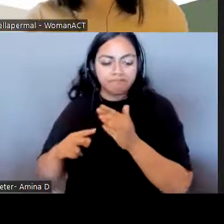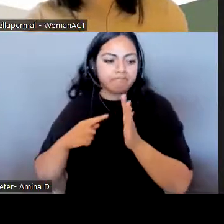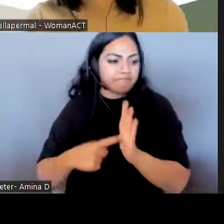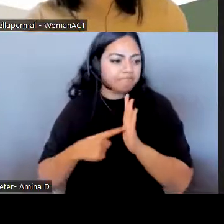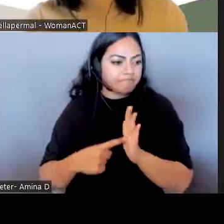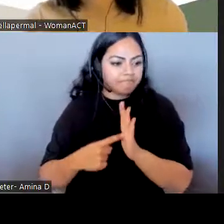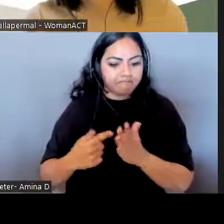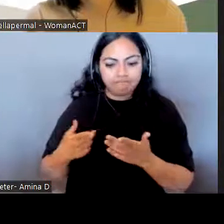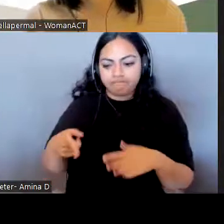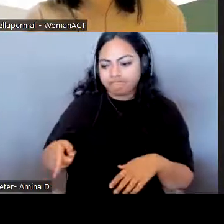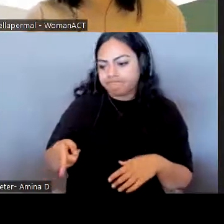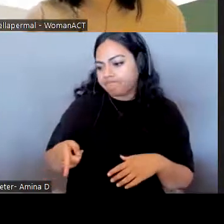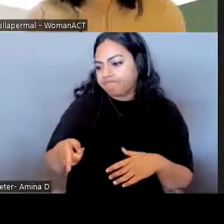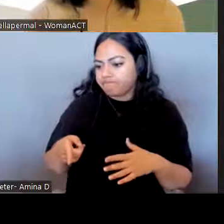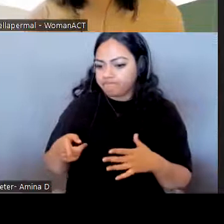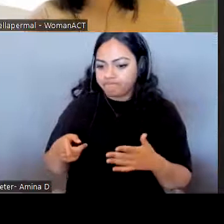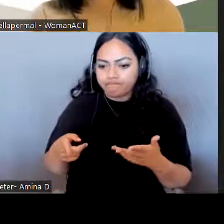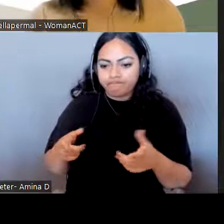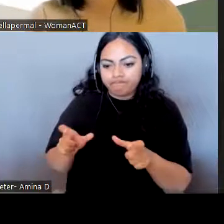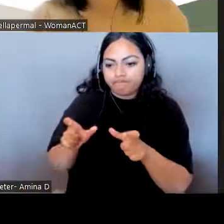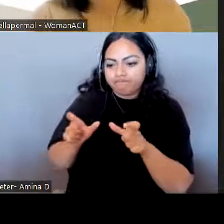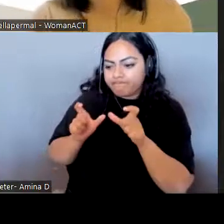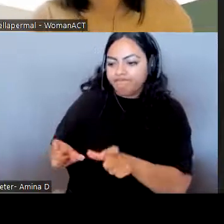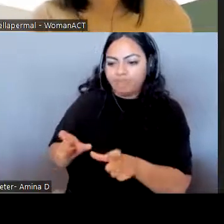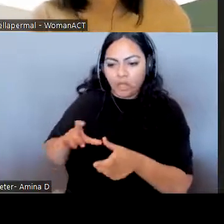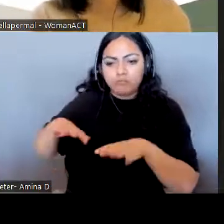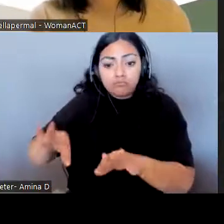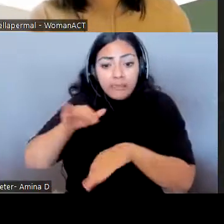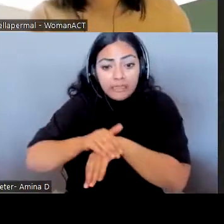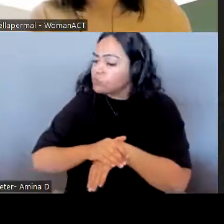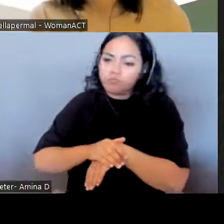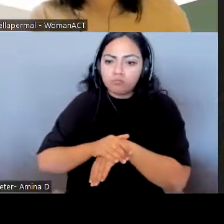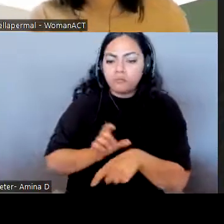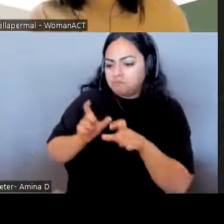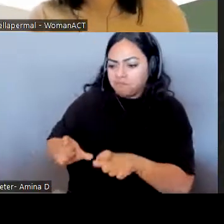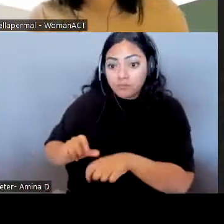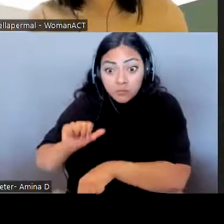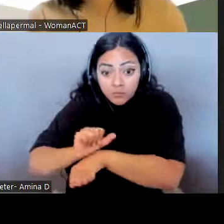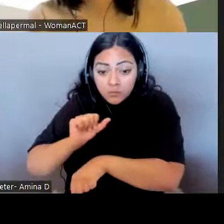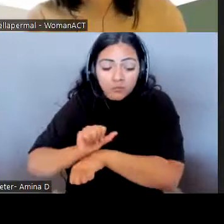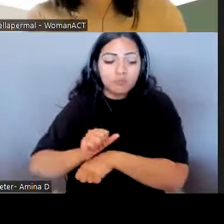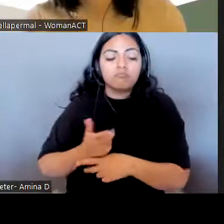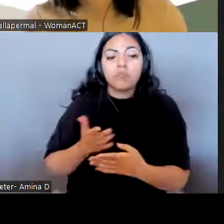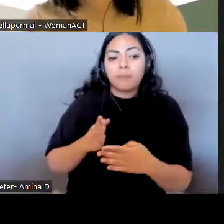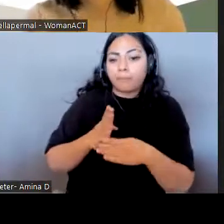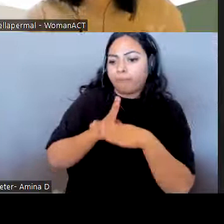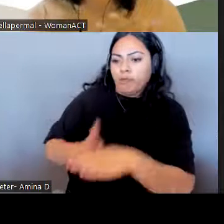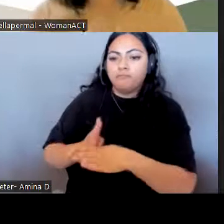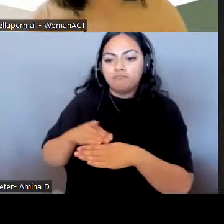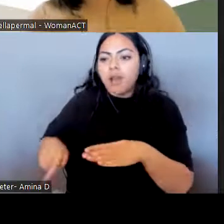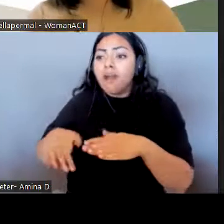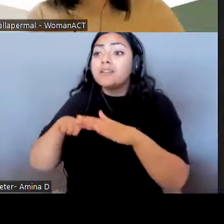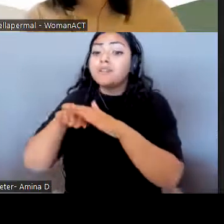letting women learn English, not letting them look for a job, also preventing access to supports by not